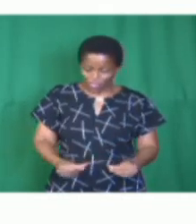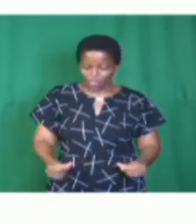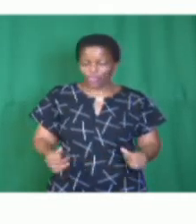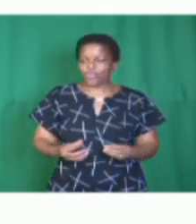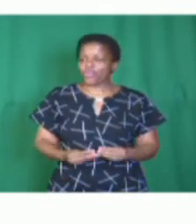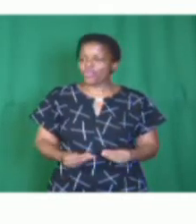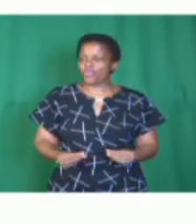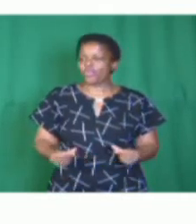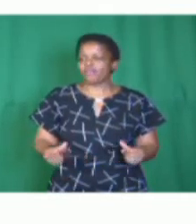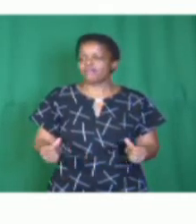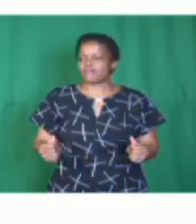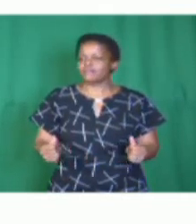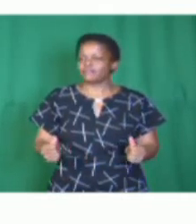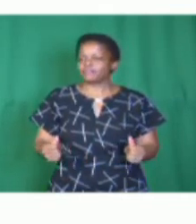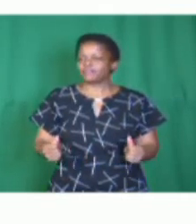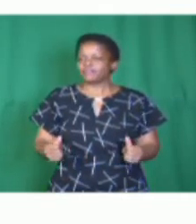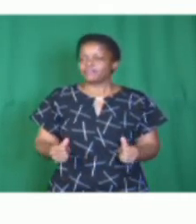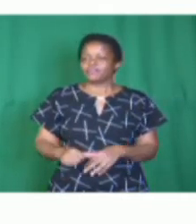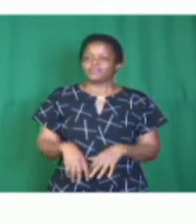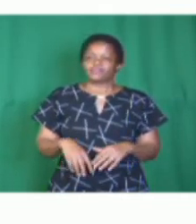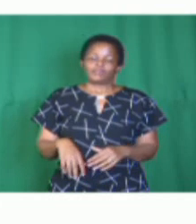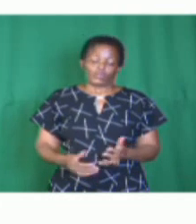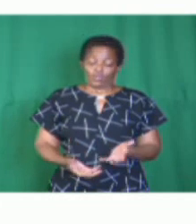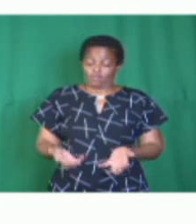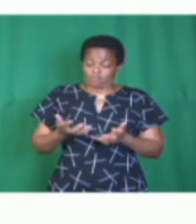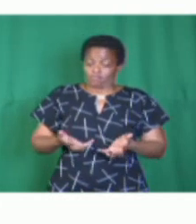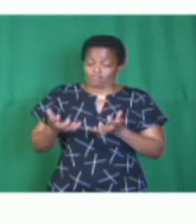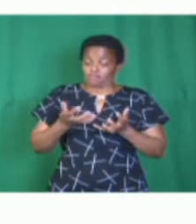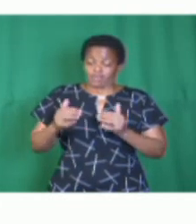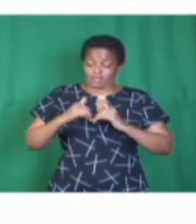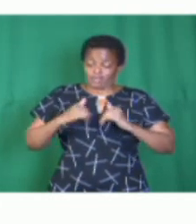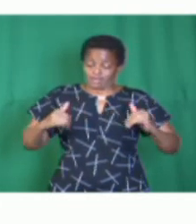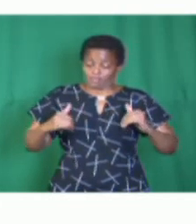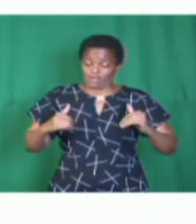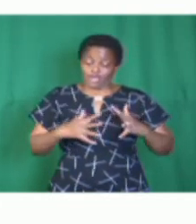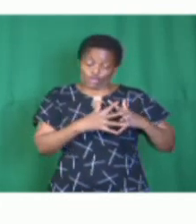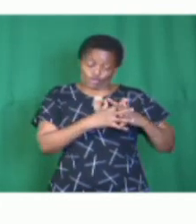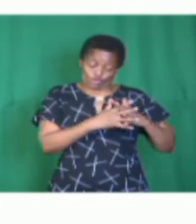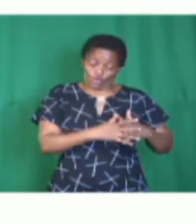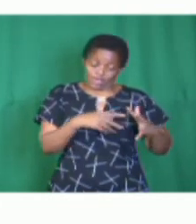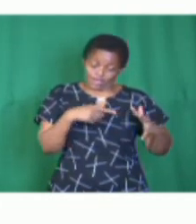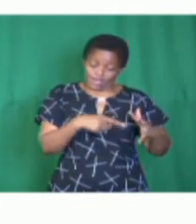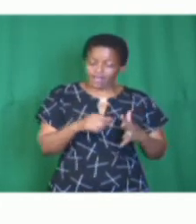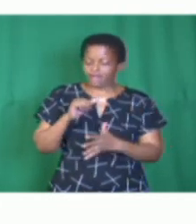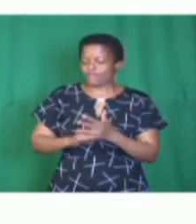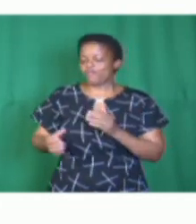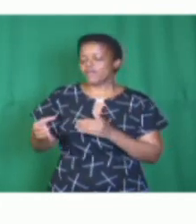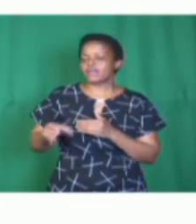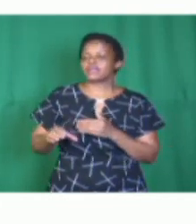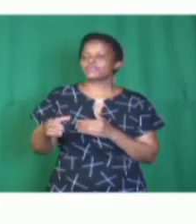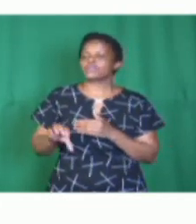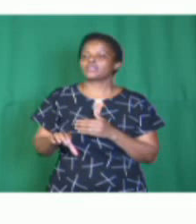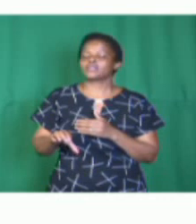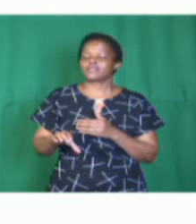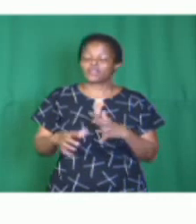learners, can be used to separate a soluble solid from a liquid. Now the solid here stays behind in